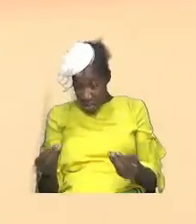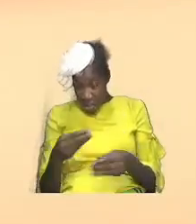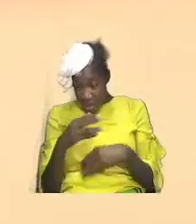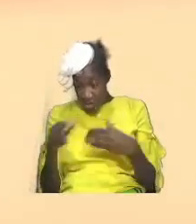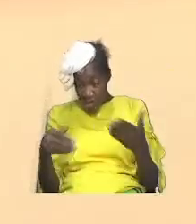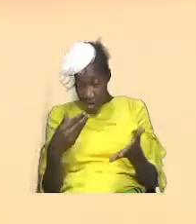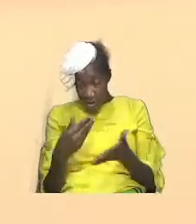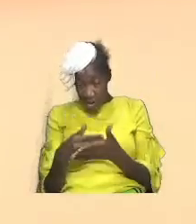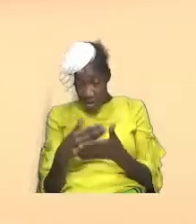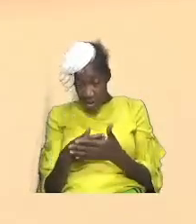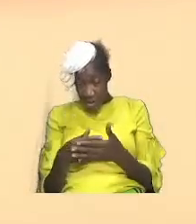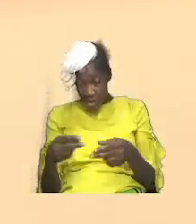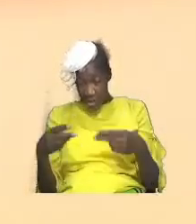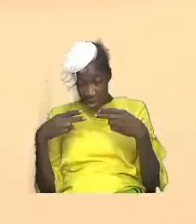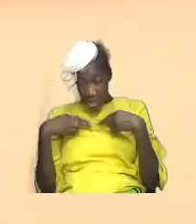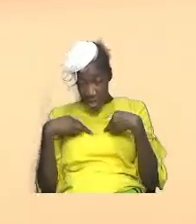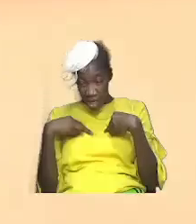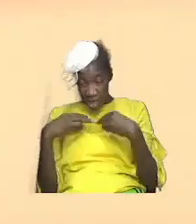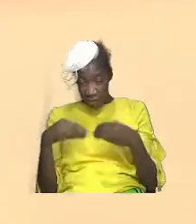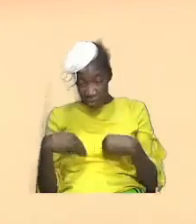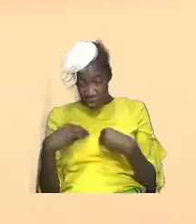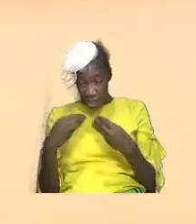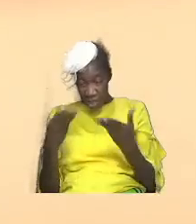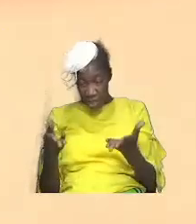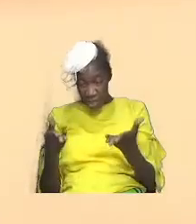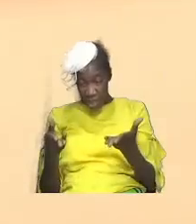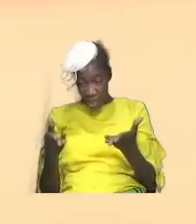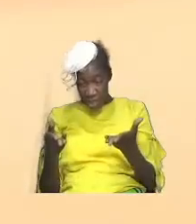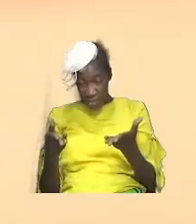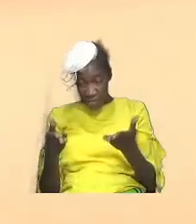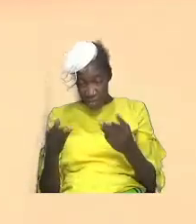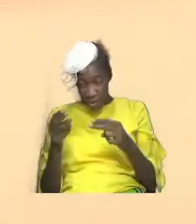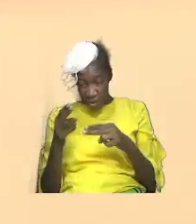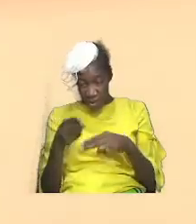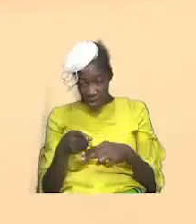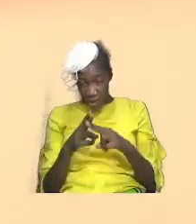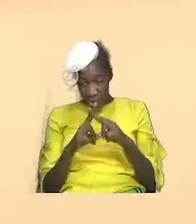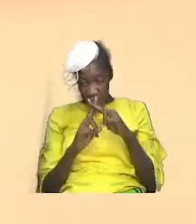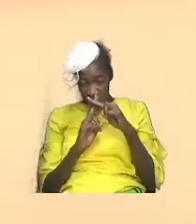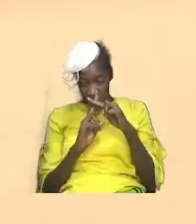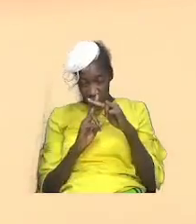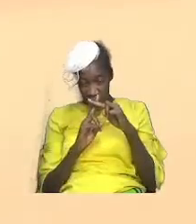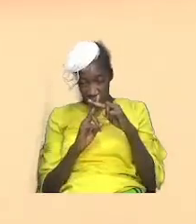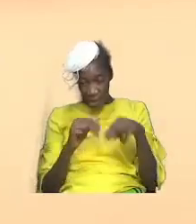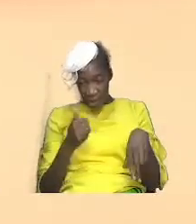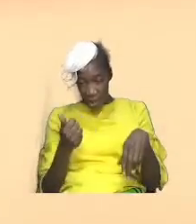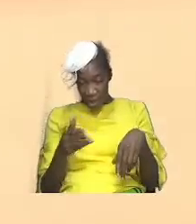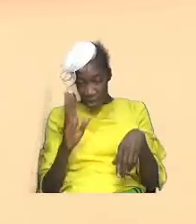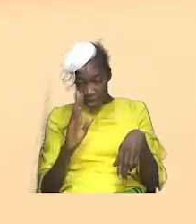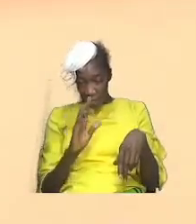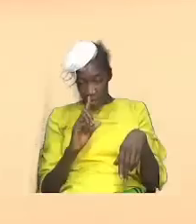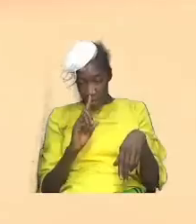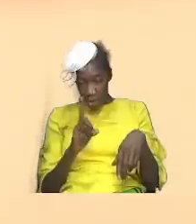had. She gave it with humility. The other one come with his